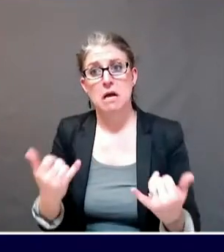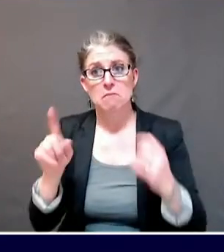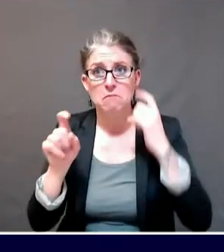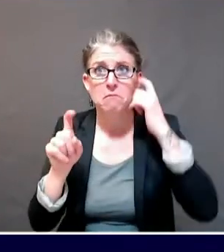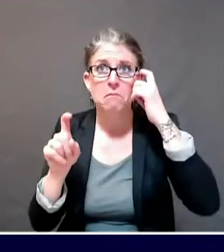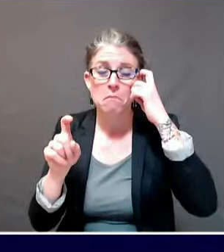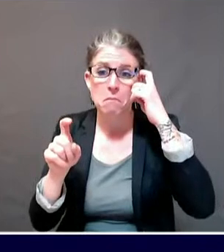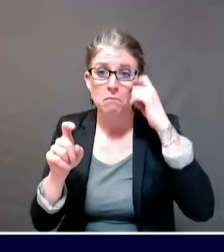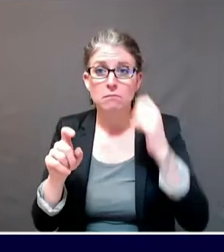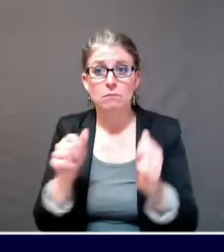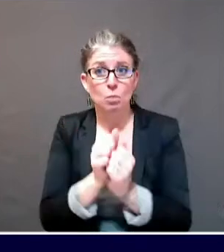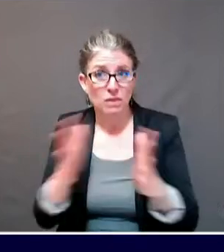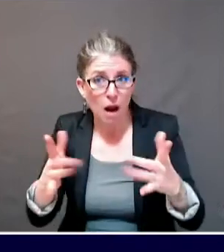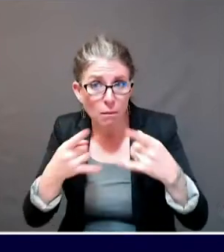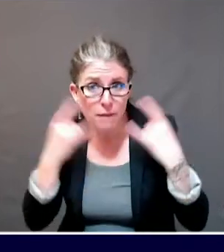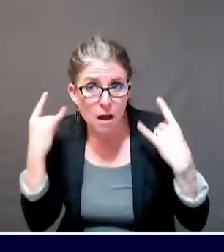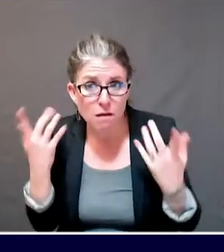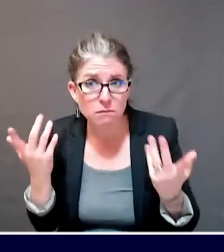Can they hug?